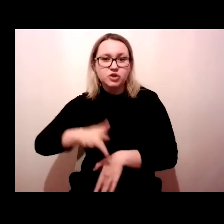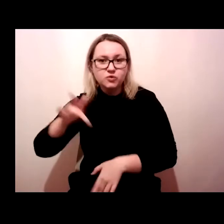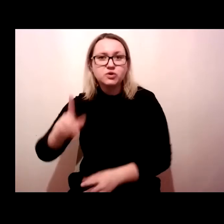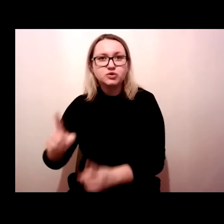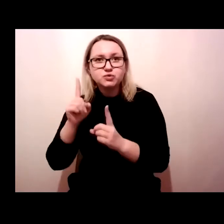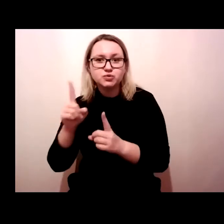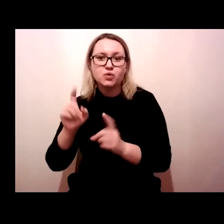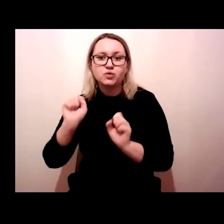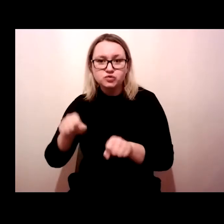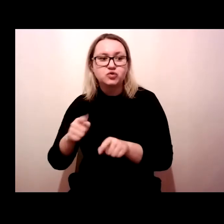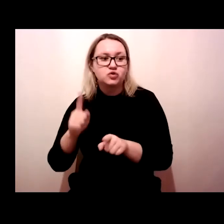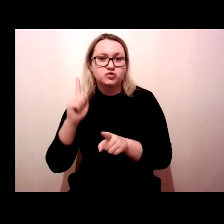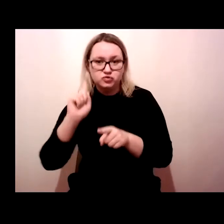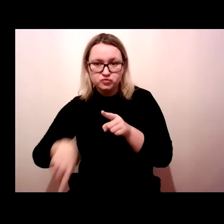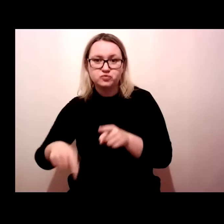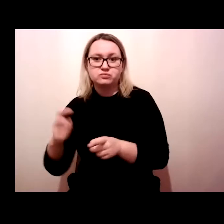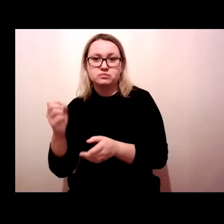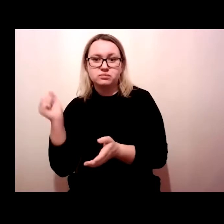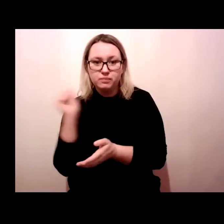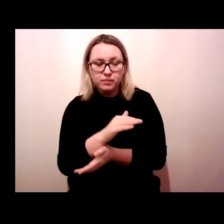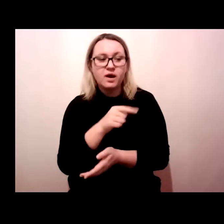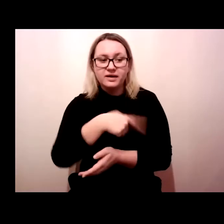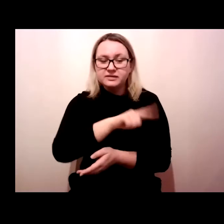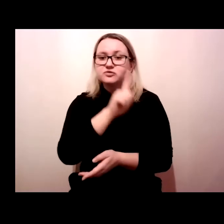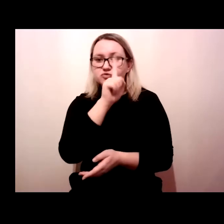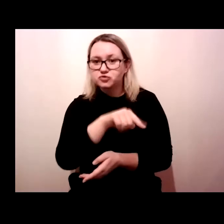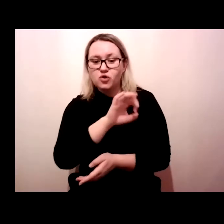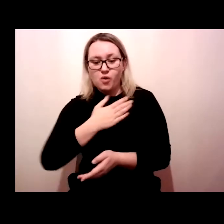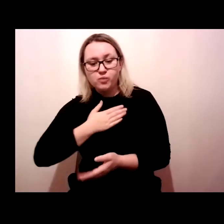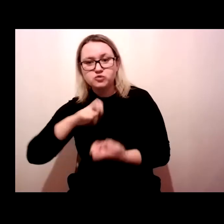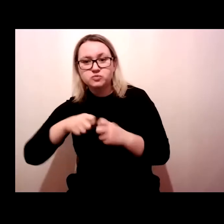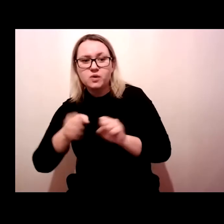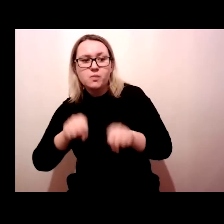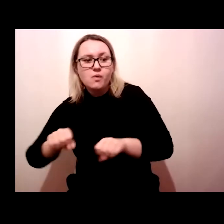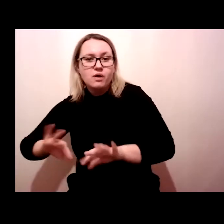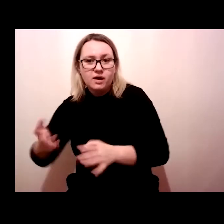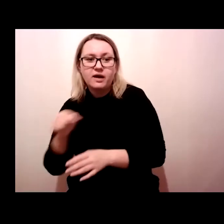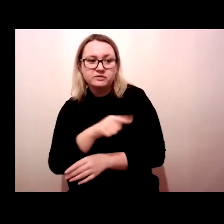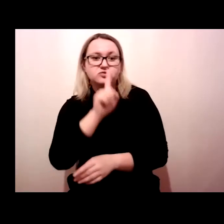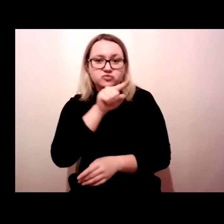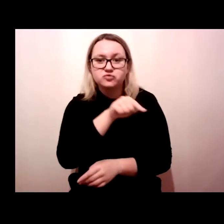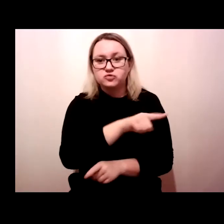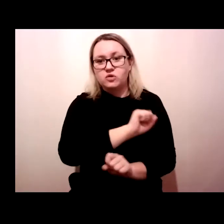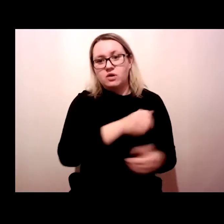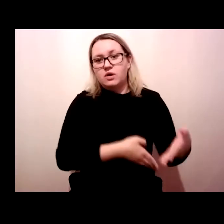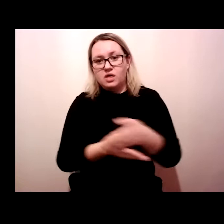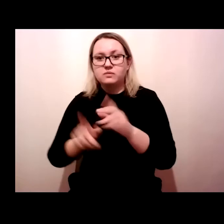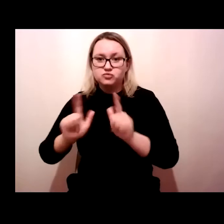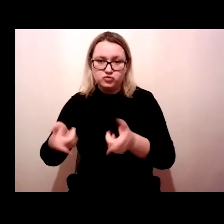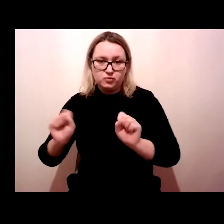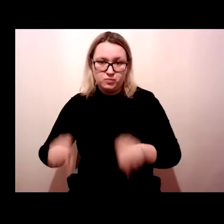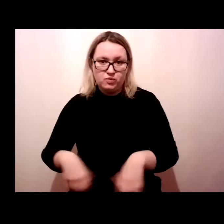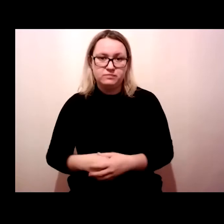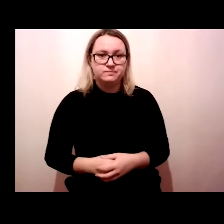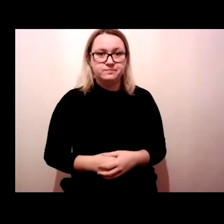because they tell us that it is the platform that makes them feel safe and secure, and this is the